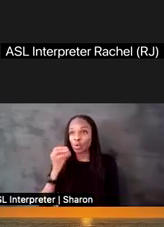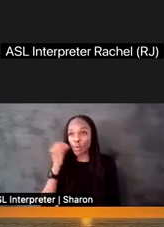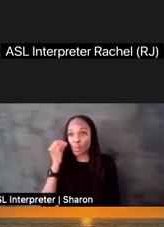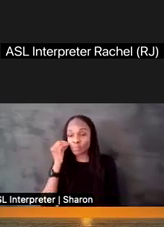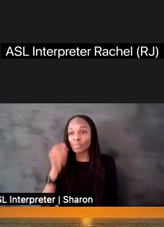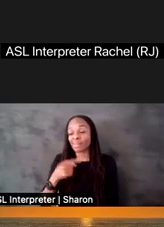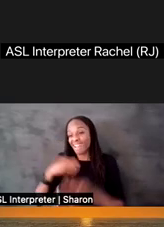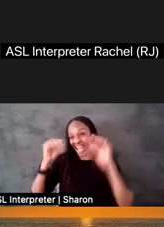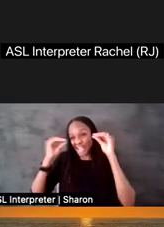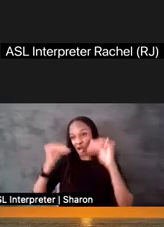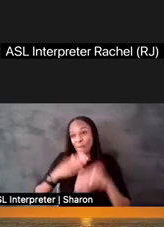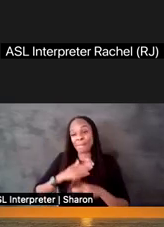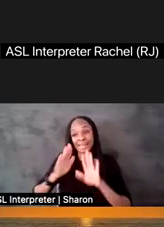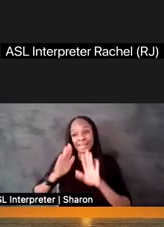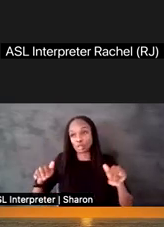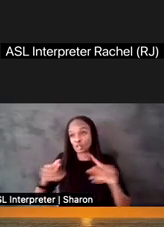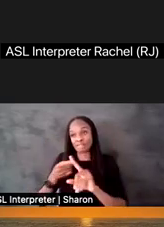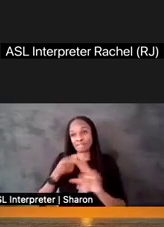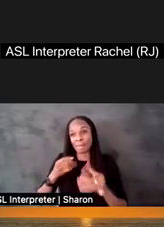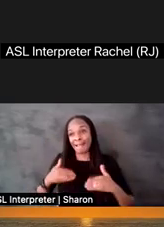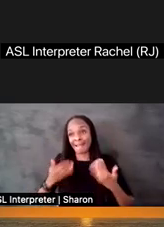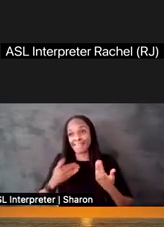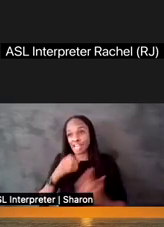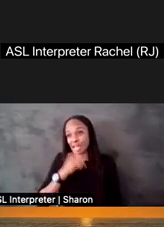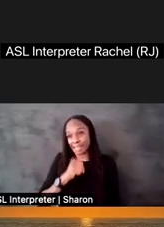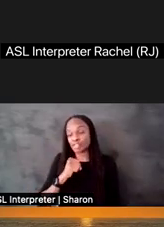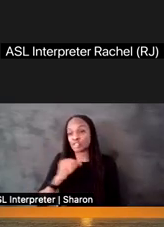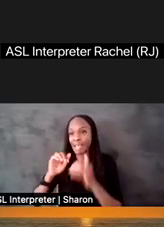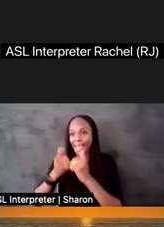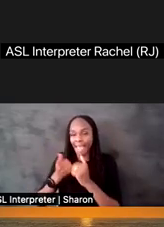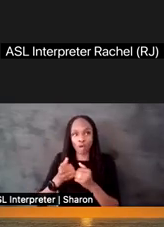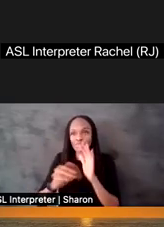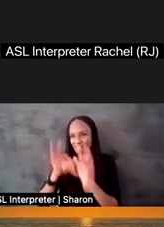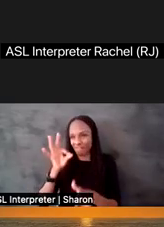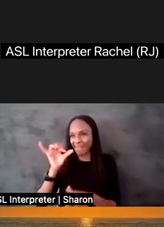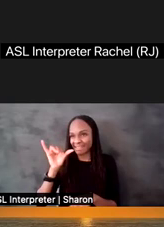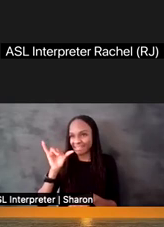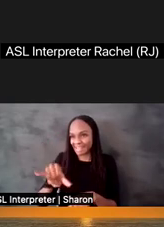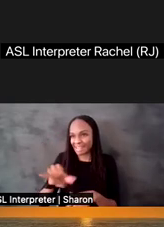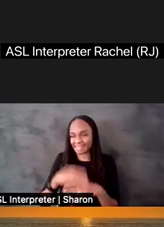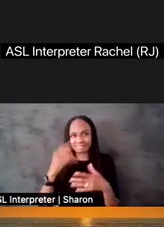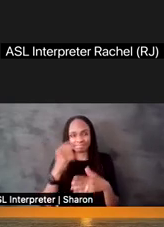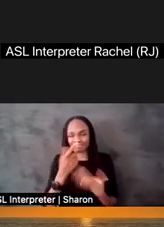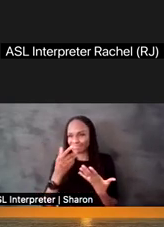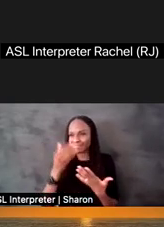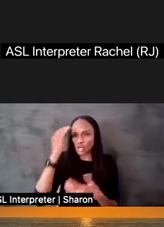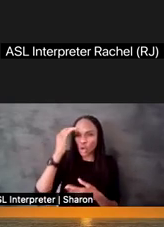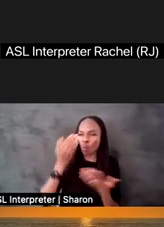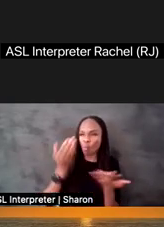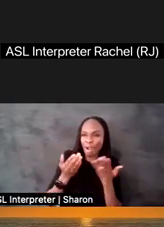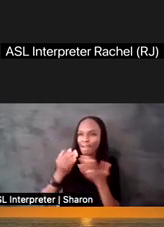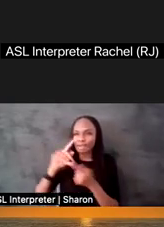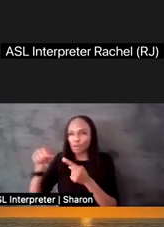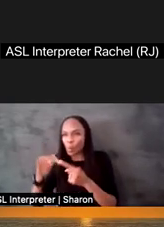children from a very young age how to locate those things and know what and when to do.